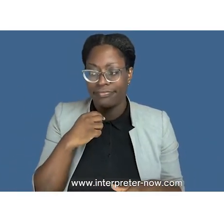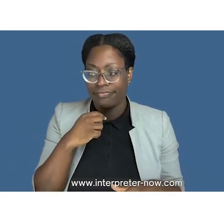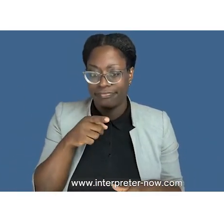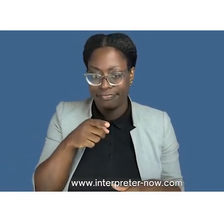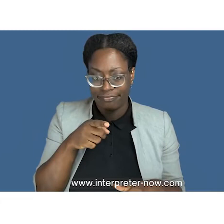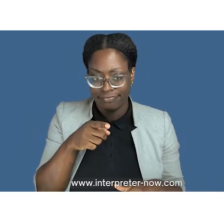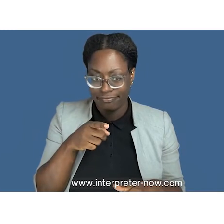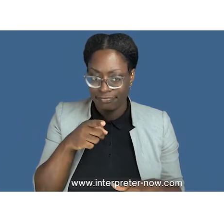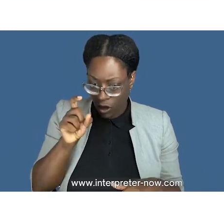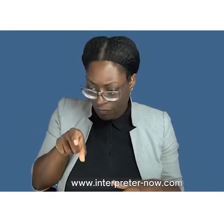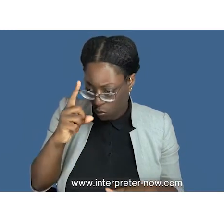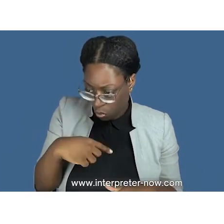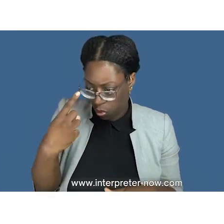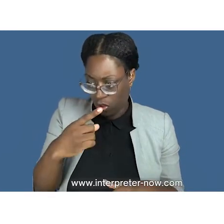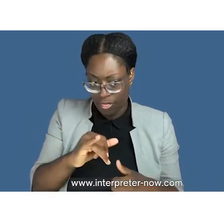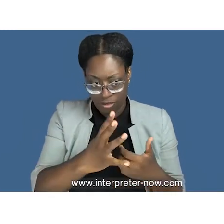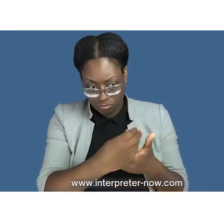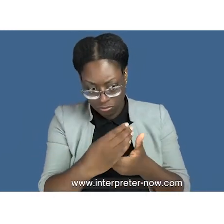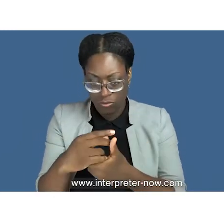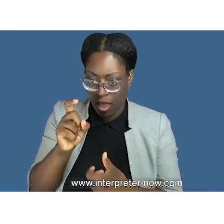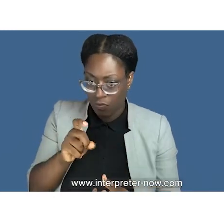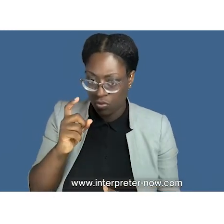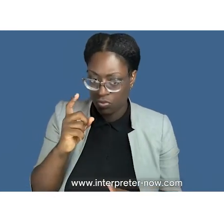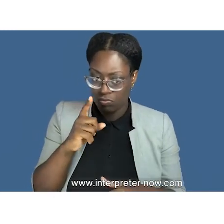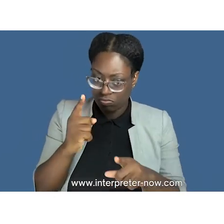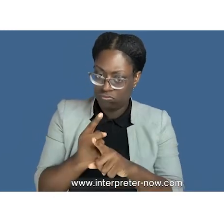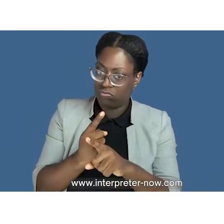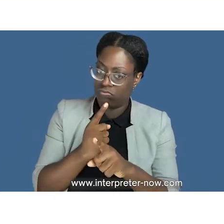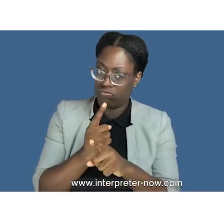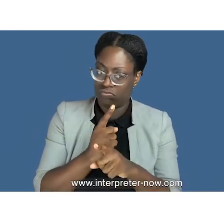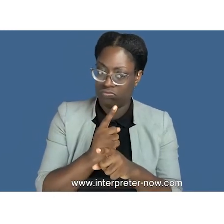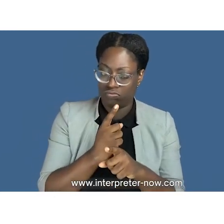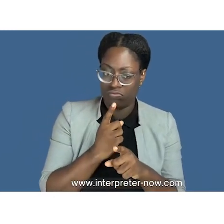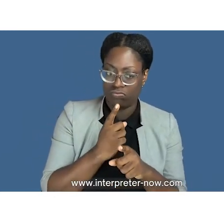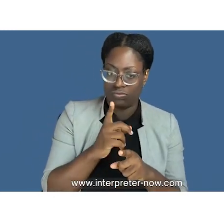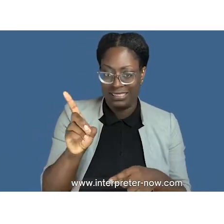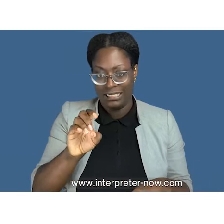didn't look very much like inclusion or sound very much like inclusion.